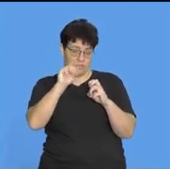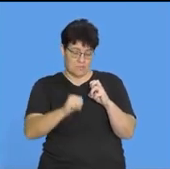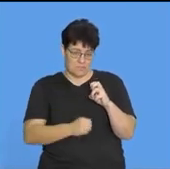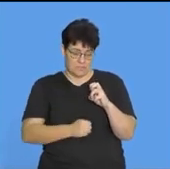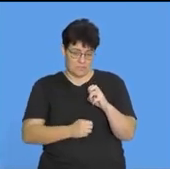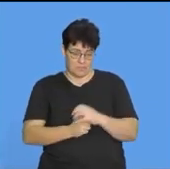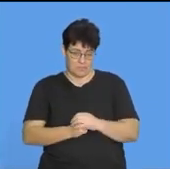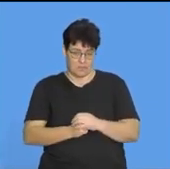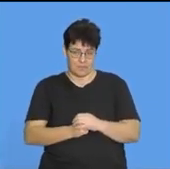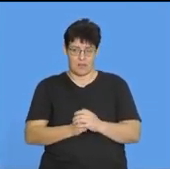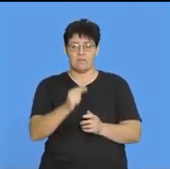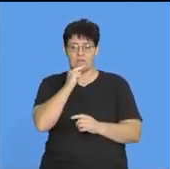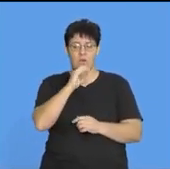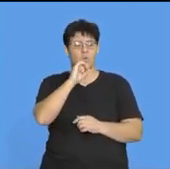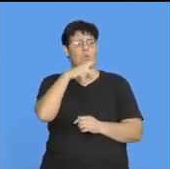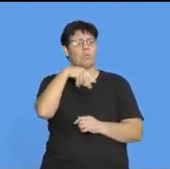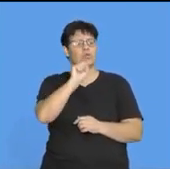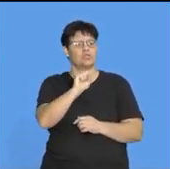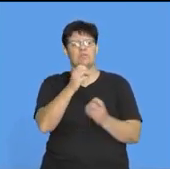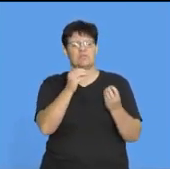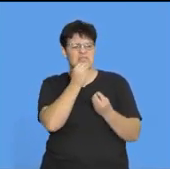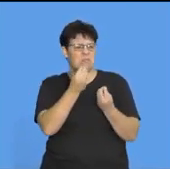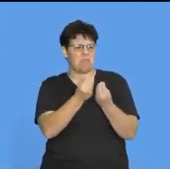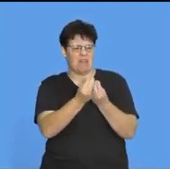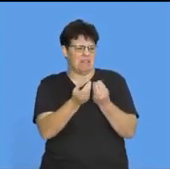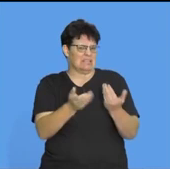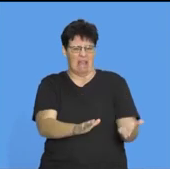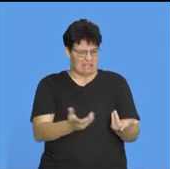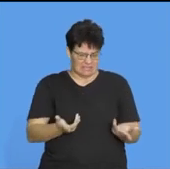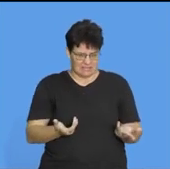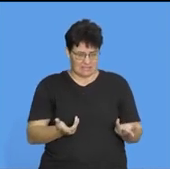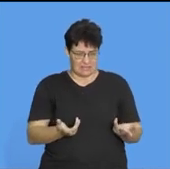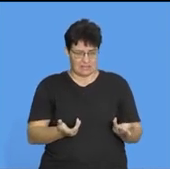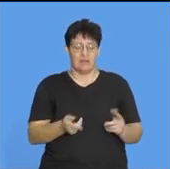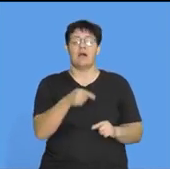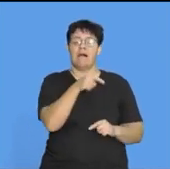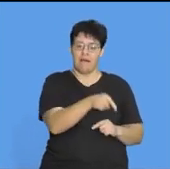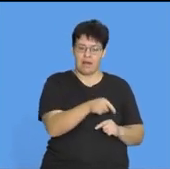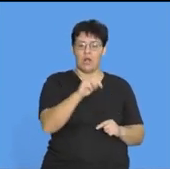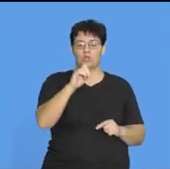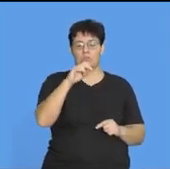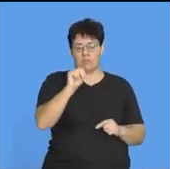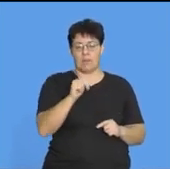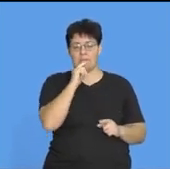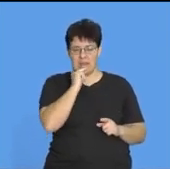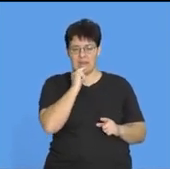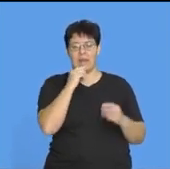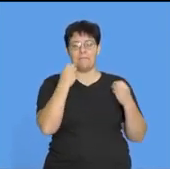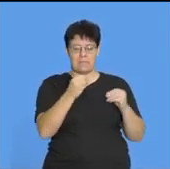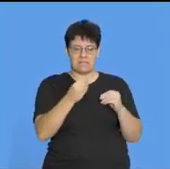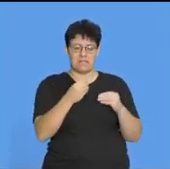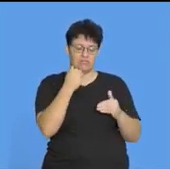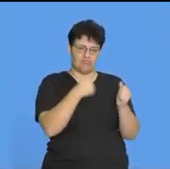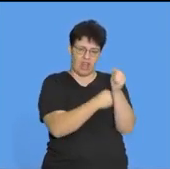try and unpack the word corpus, so it refers to something that's dead, and luteum would refer to a degenerating body or